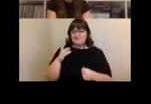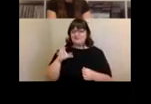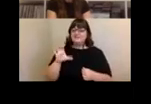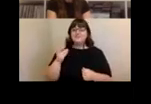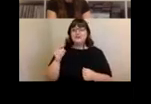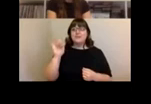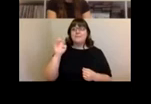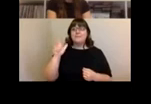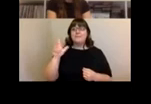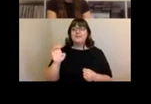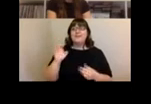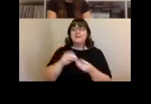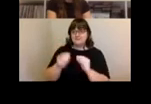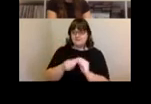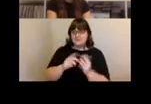get a charitable tax receipt.